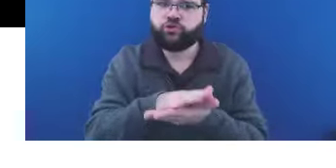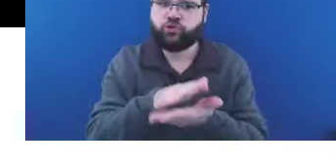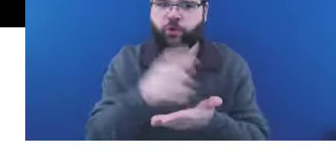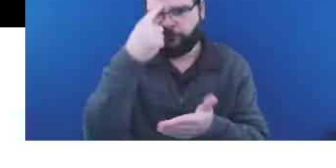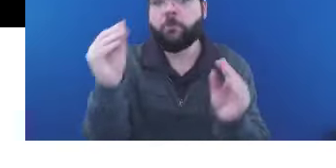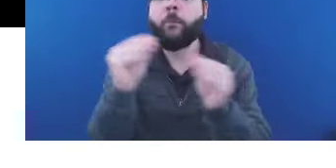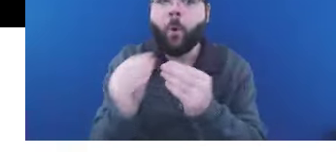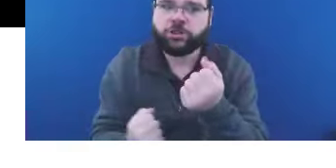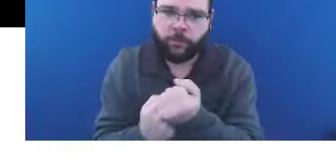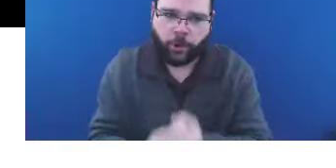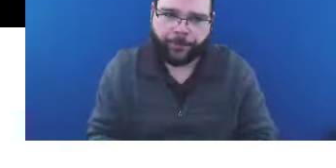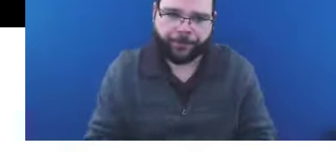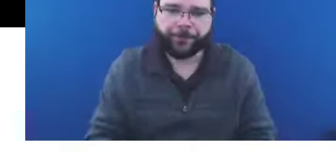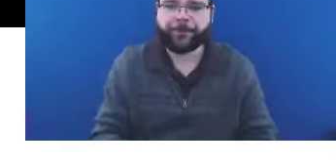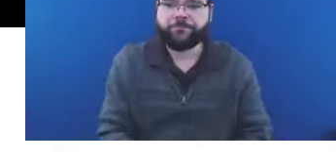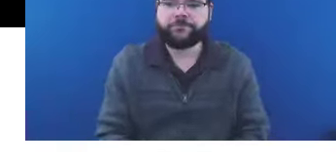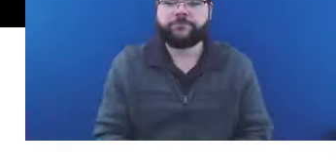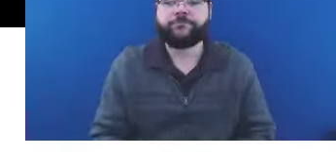support.